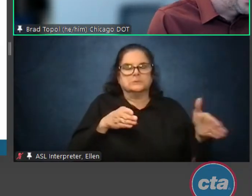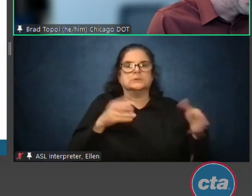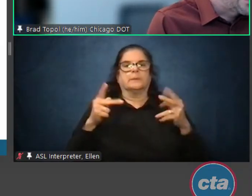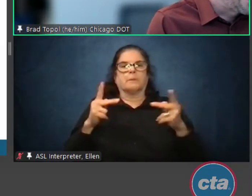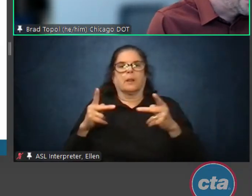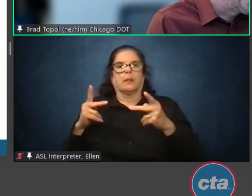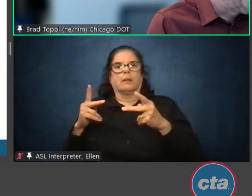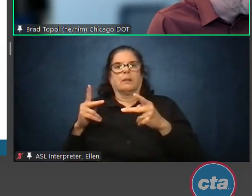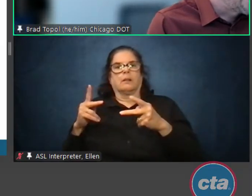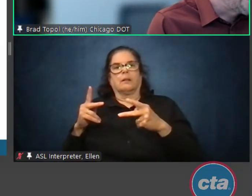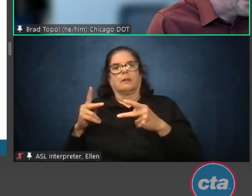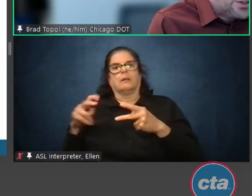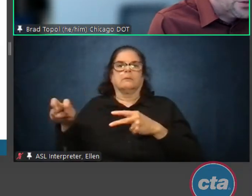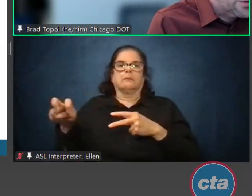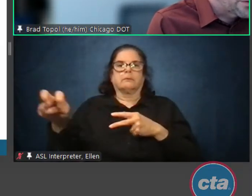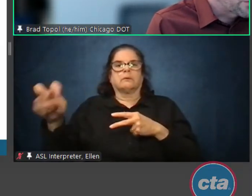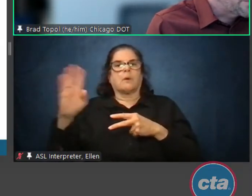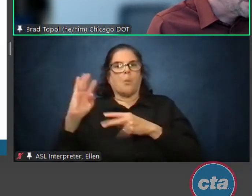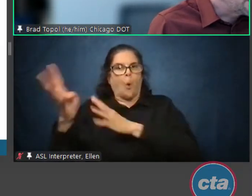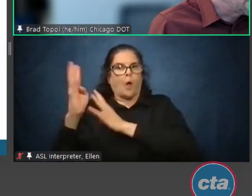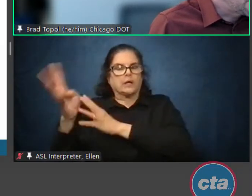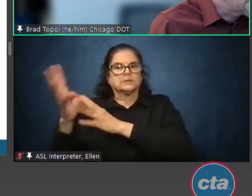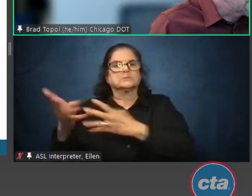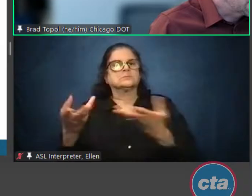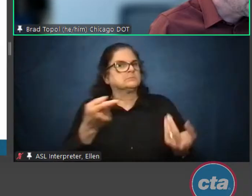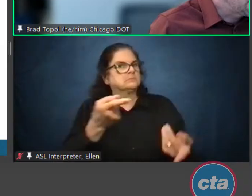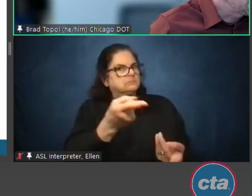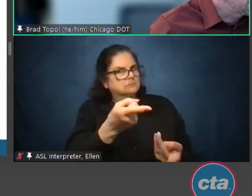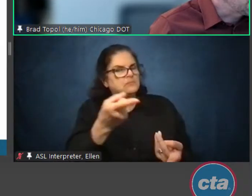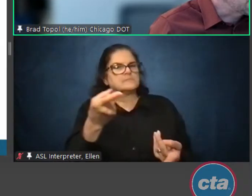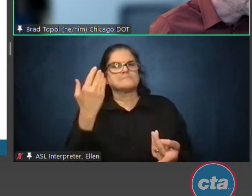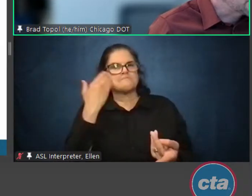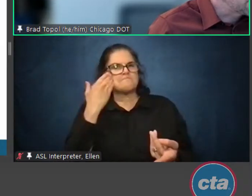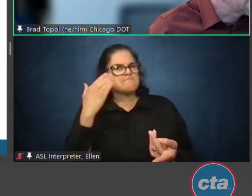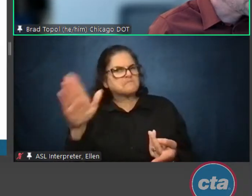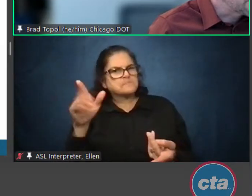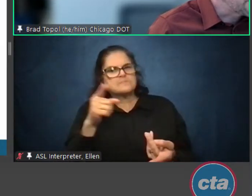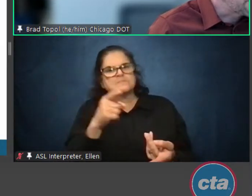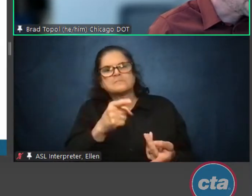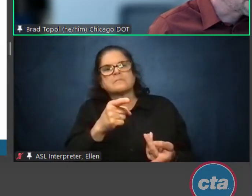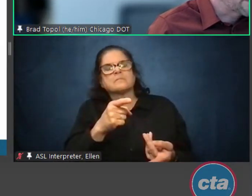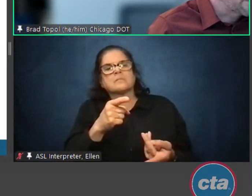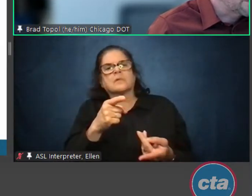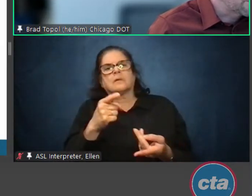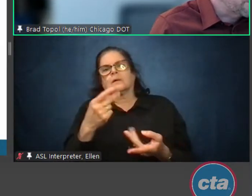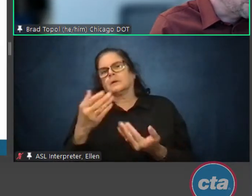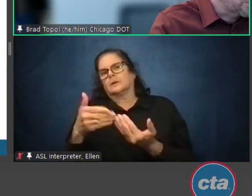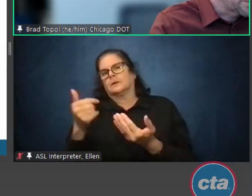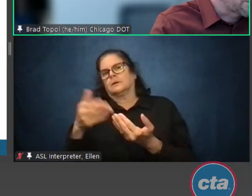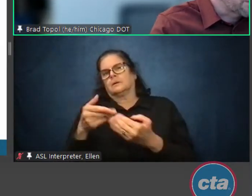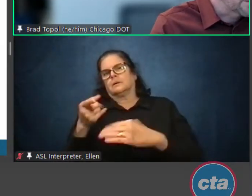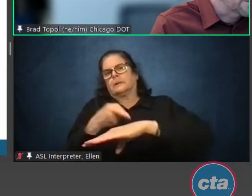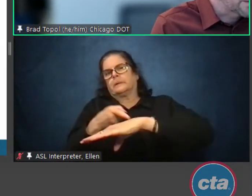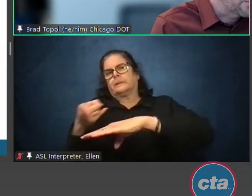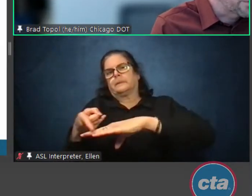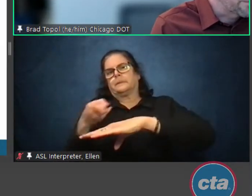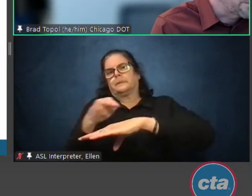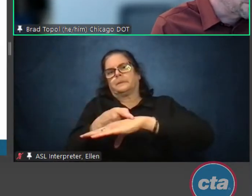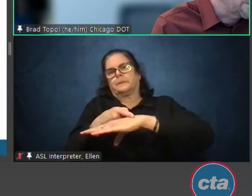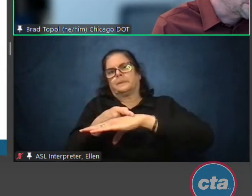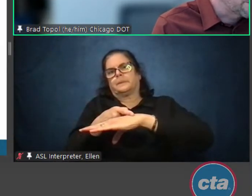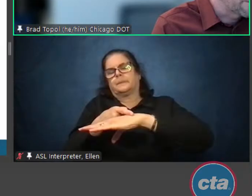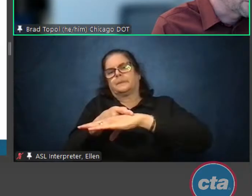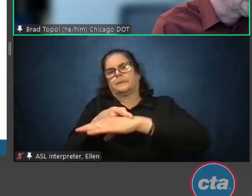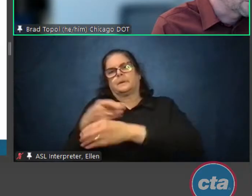to emphasize that space difference. I'm not sure if this would be technically detectable, as I'm not sure if that would be the horizontal railing if that's